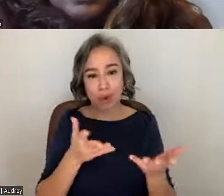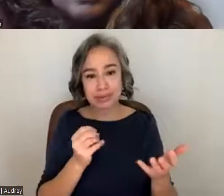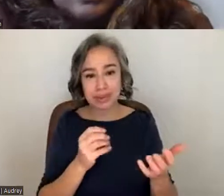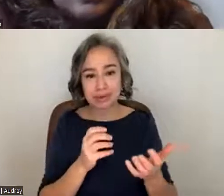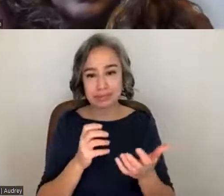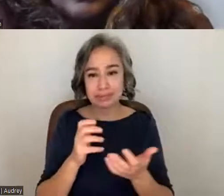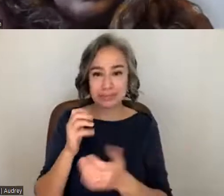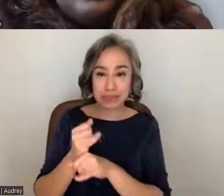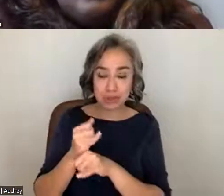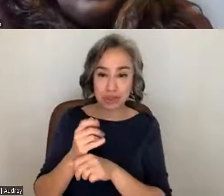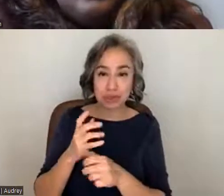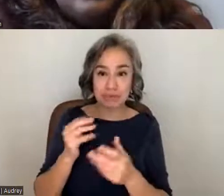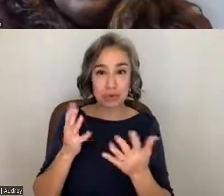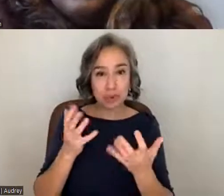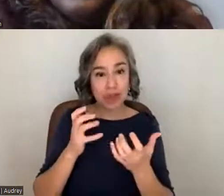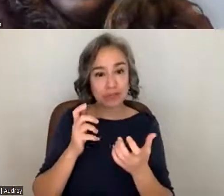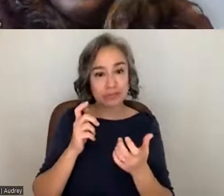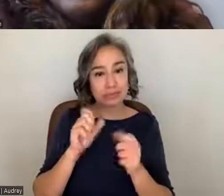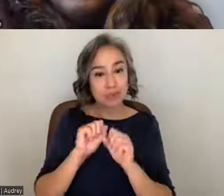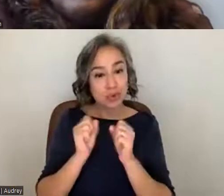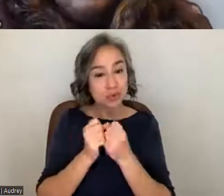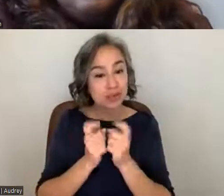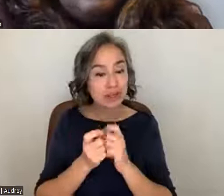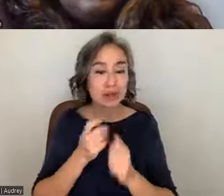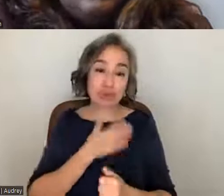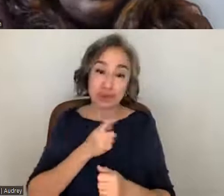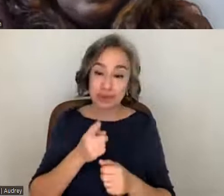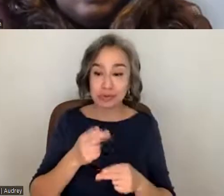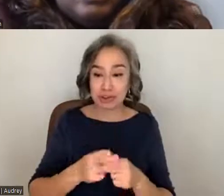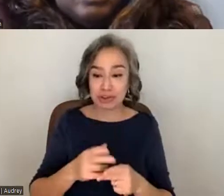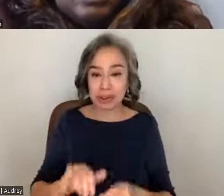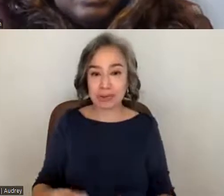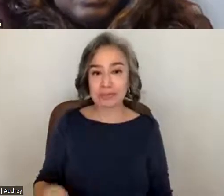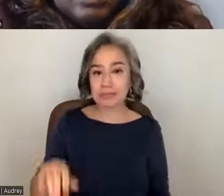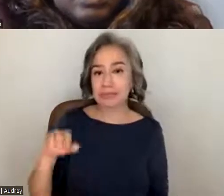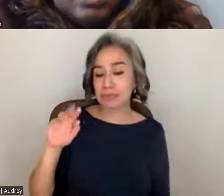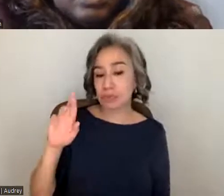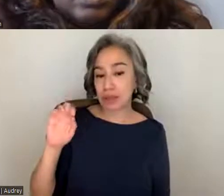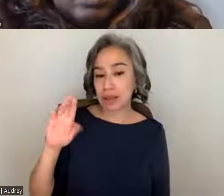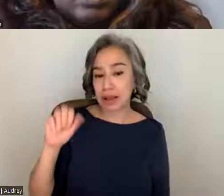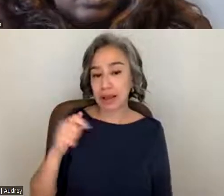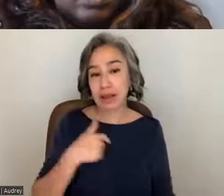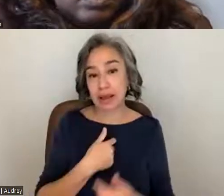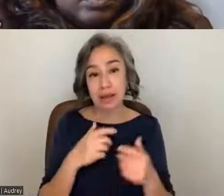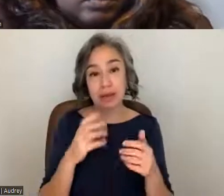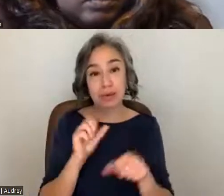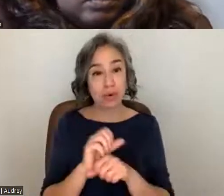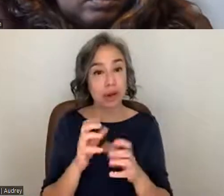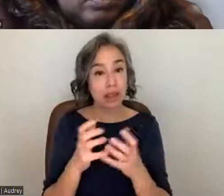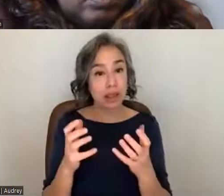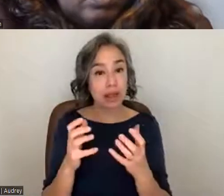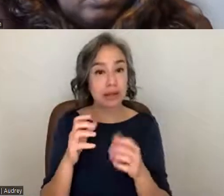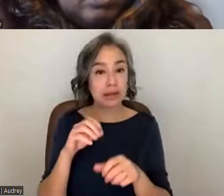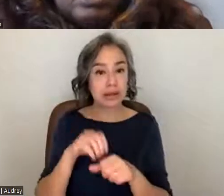knowledge for social change. So appreciate you bringing that to light. You know, I work a lot in Eswatini, in the